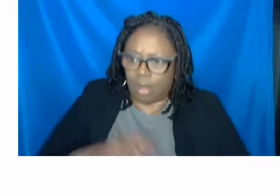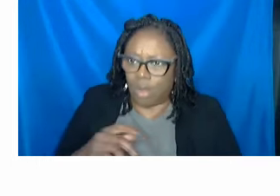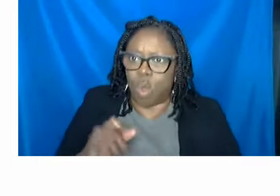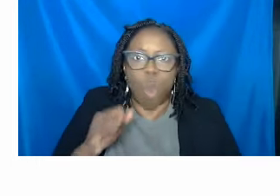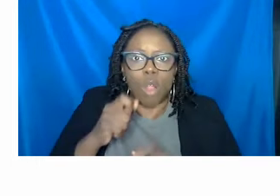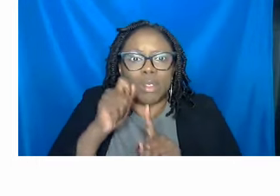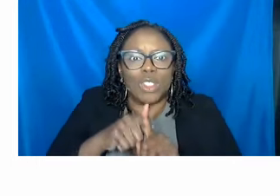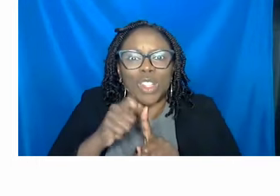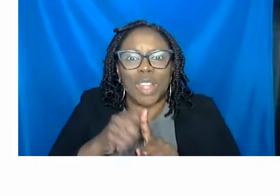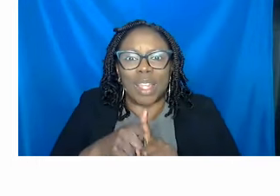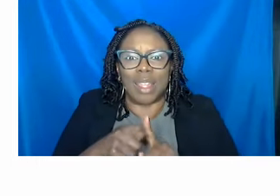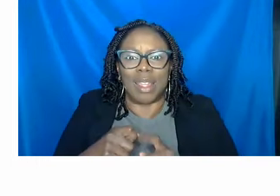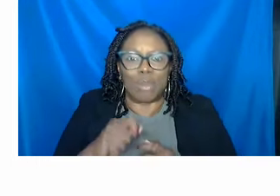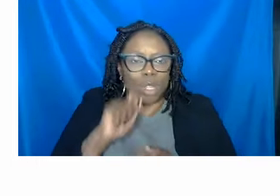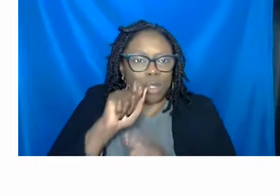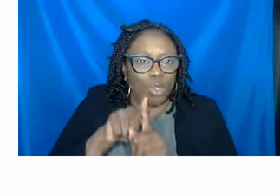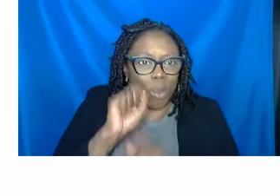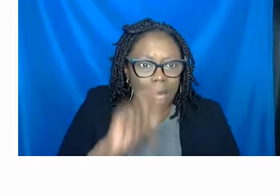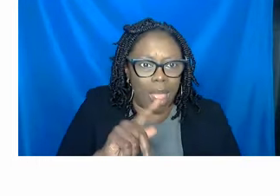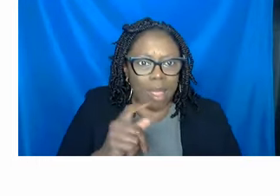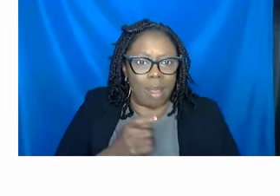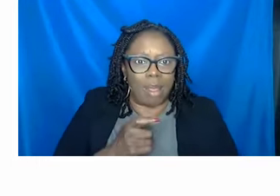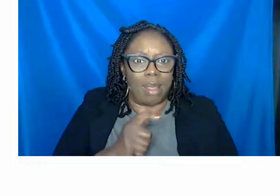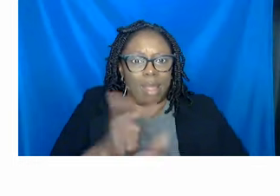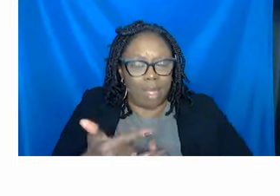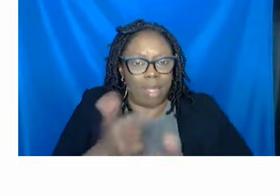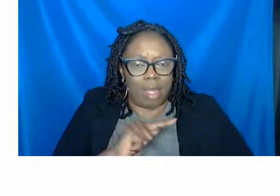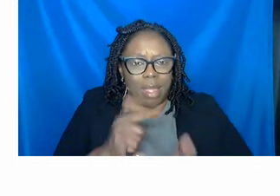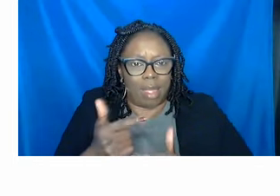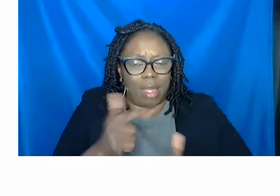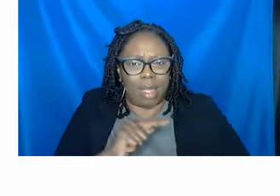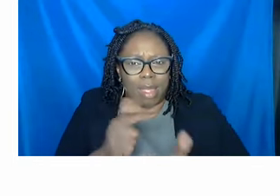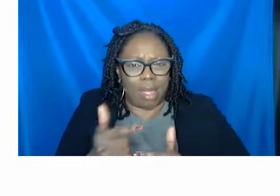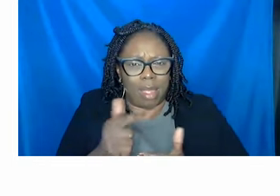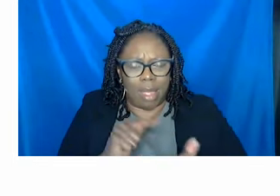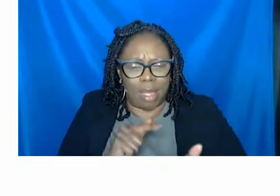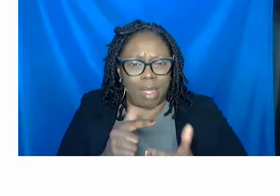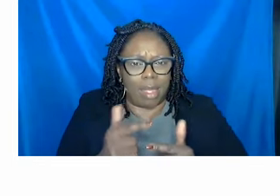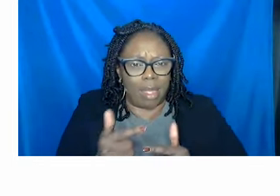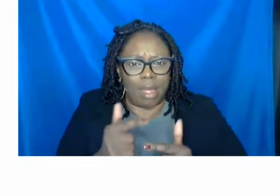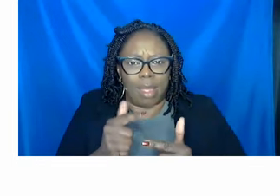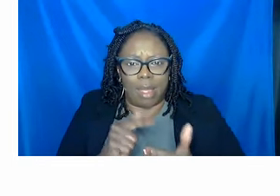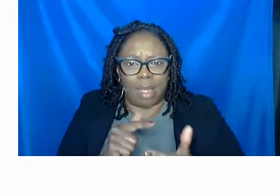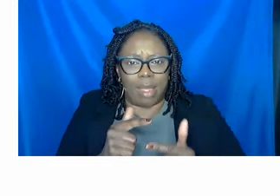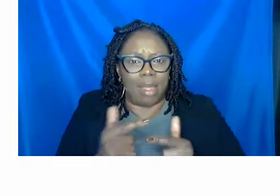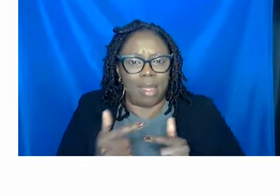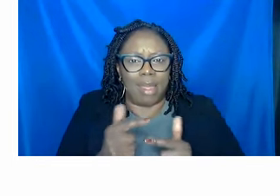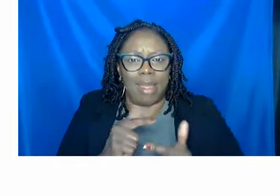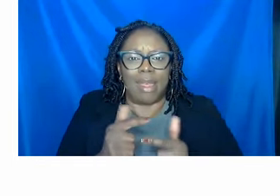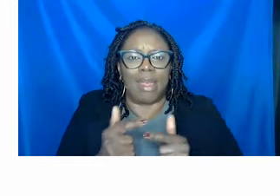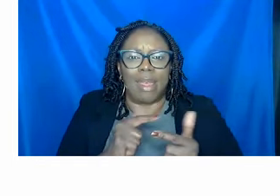joking. And she kind of joking back. And so as you begin to see that happen, right, coolness is starting